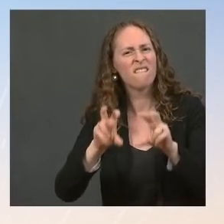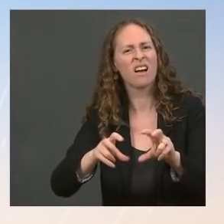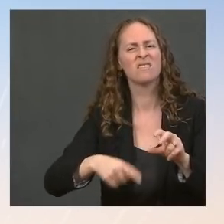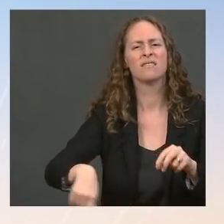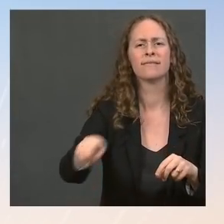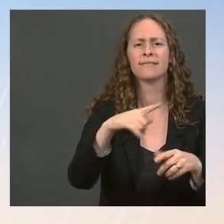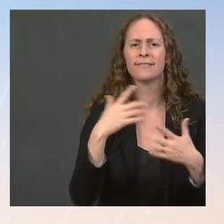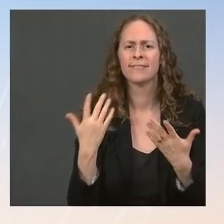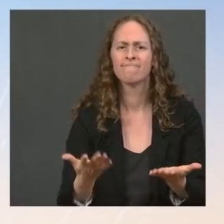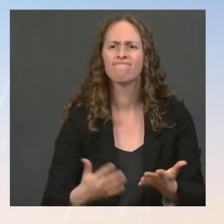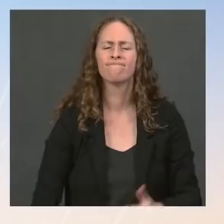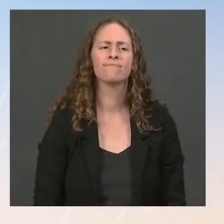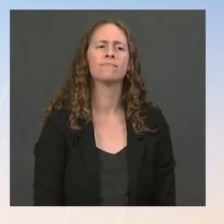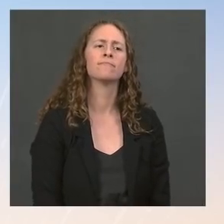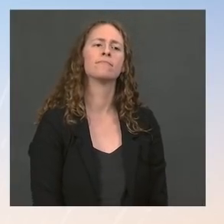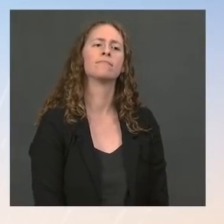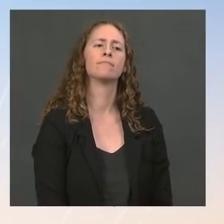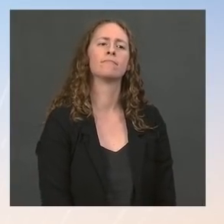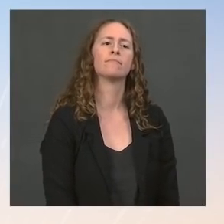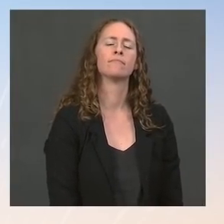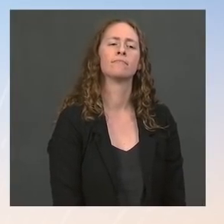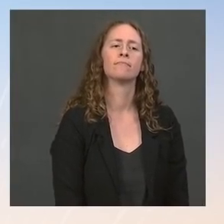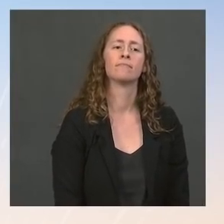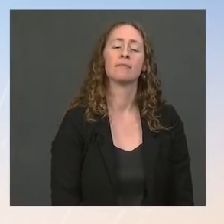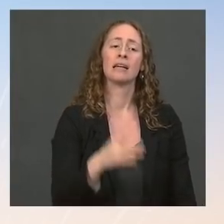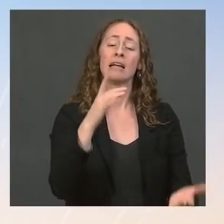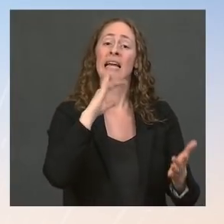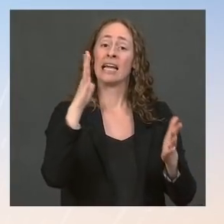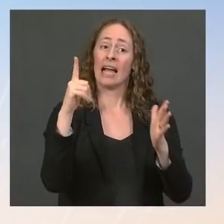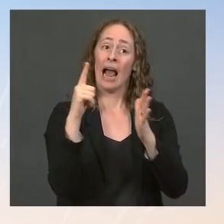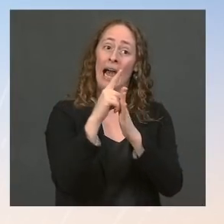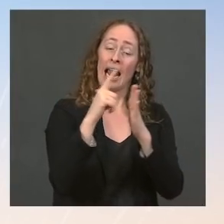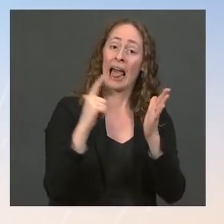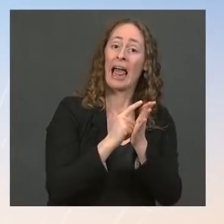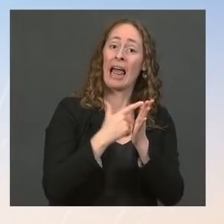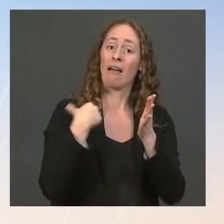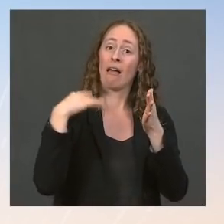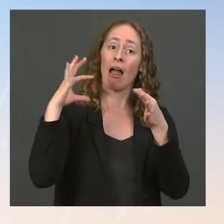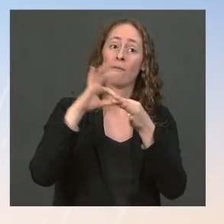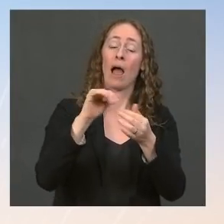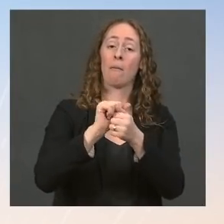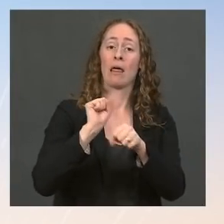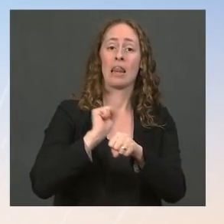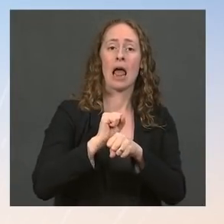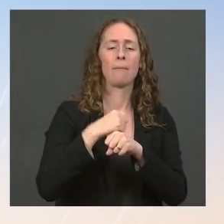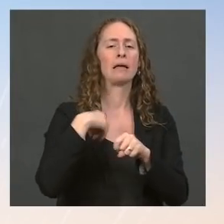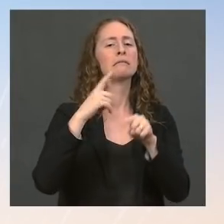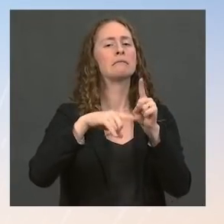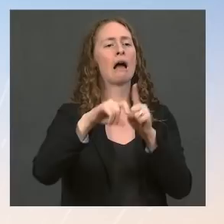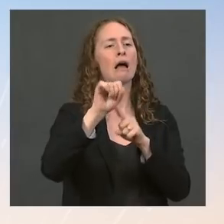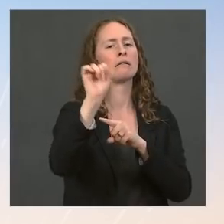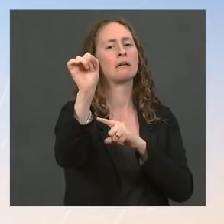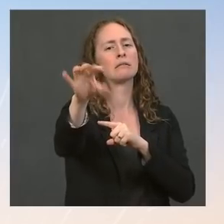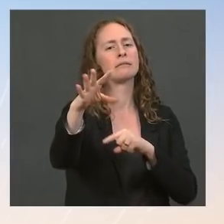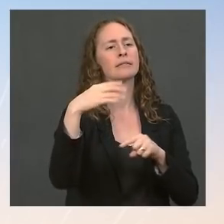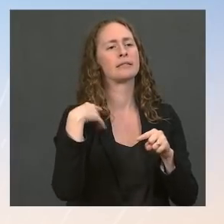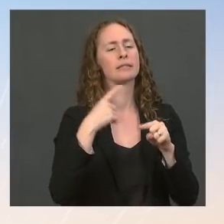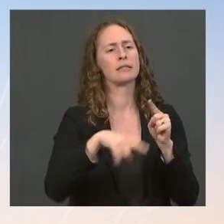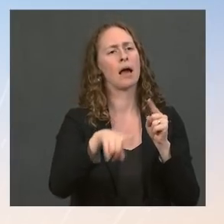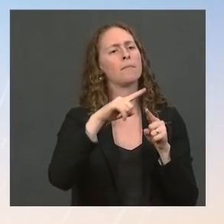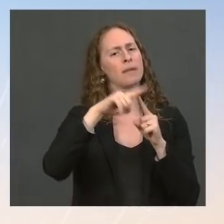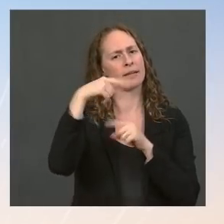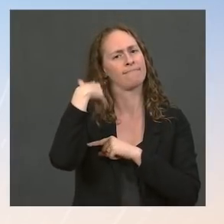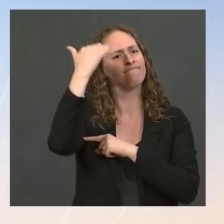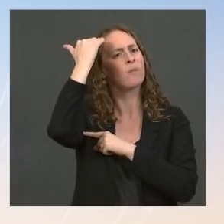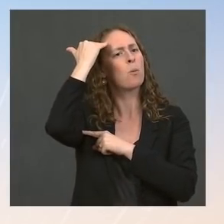policy and for legal reasons, we don't weigh in on individual labor disputes. So let me say that first. And there have been others in other cases. We, of course, are aware of